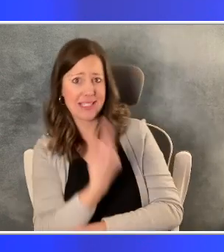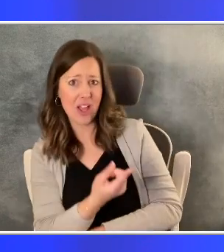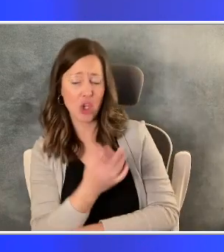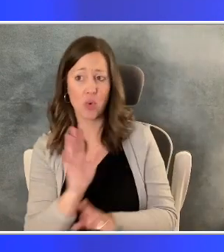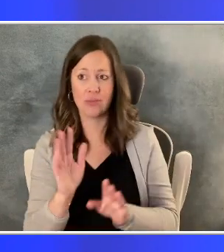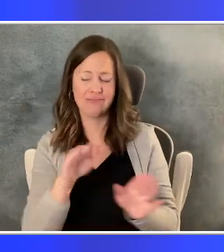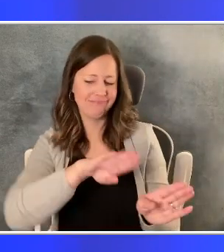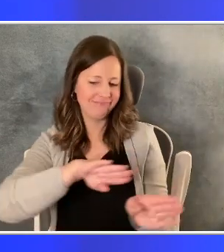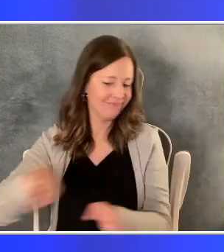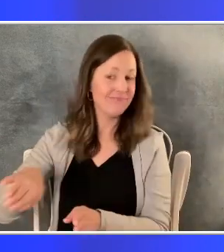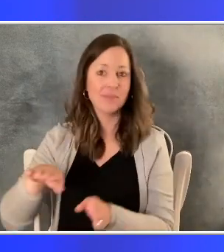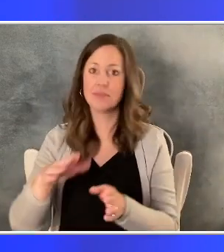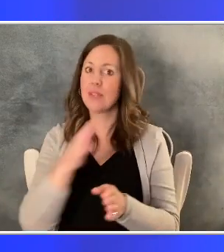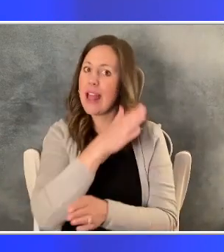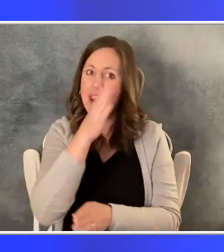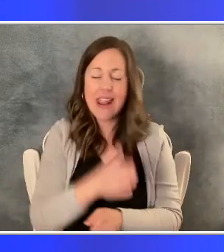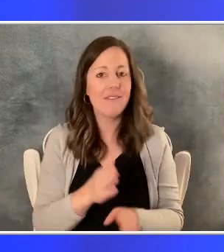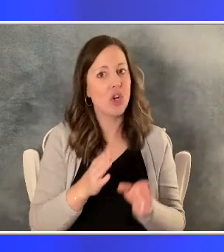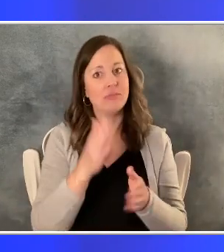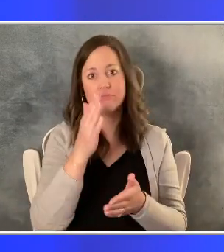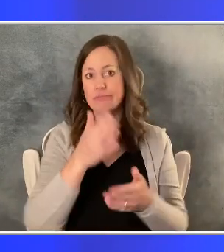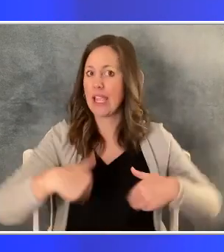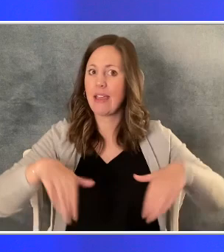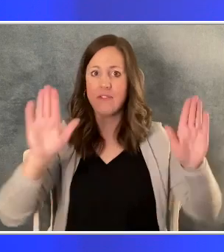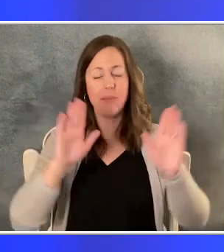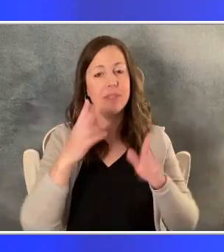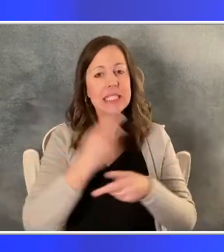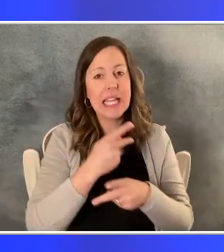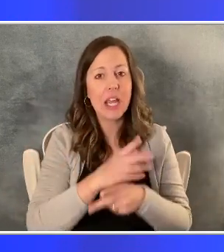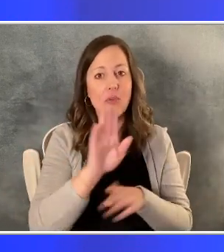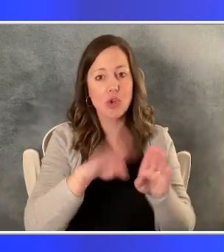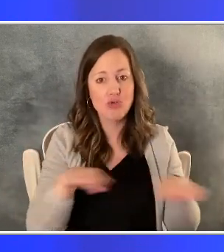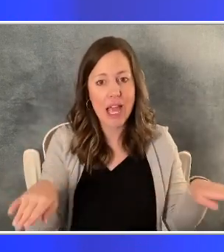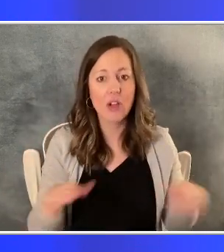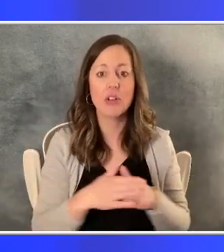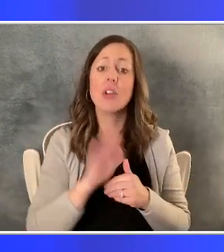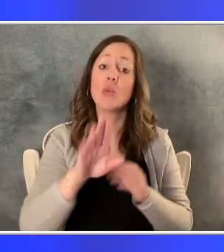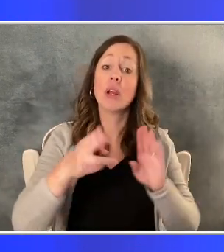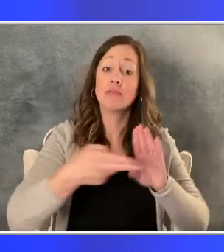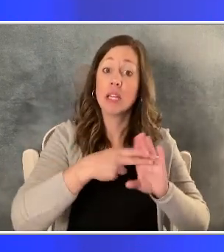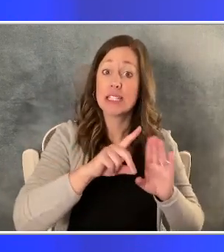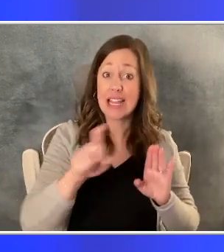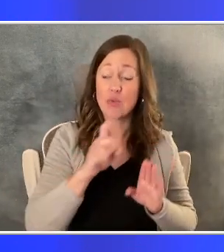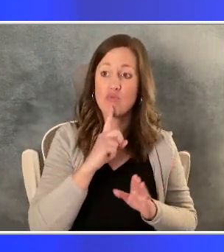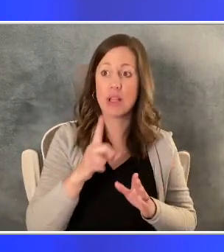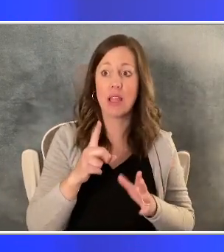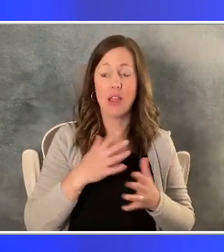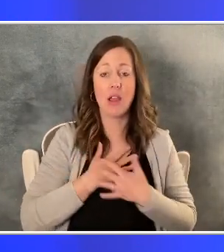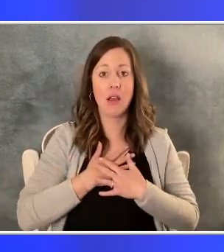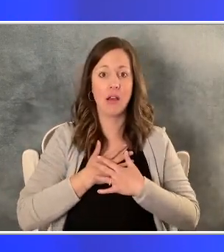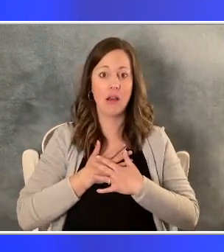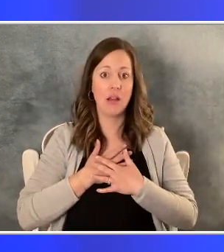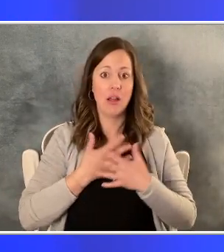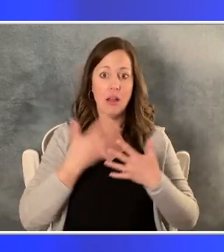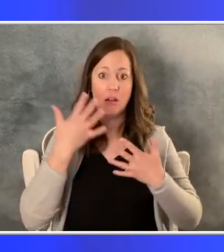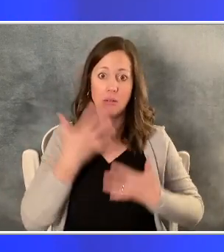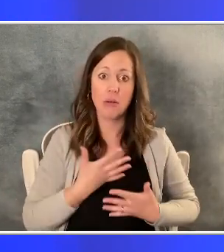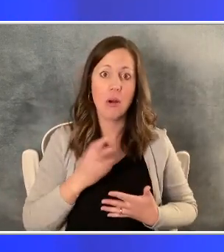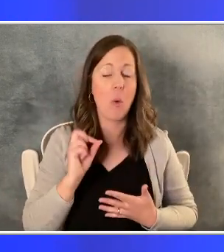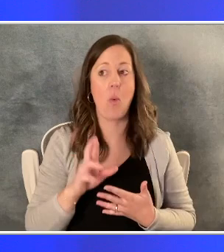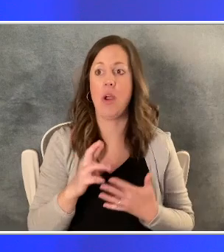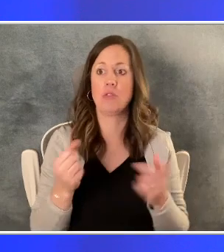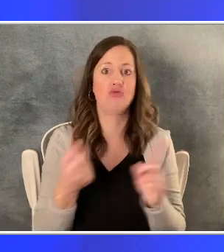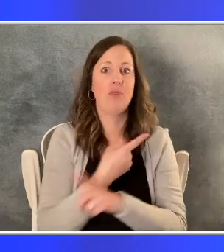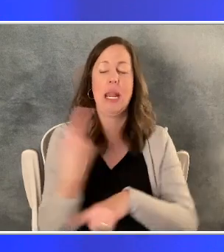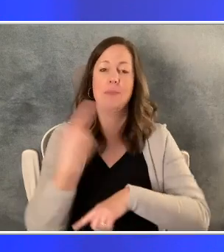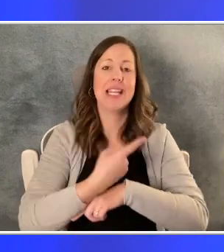of your child. And it doesn't matter whether it's a devastating diagnosis like we've had or a random Tuesday. We never know what tomorrow is going to bring. So